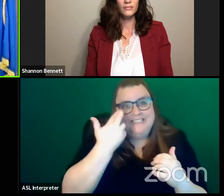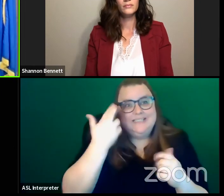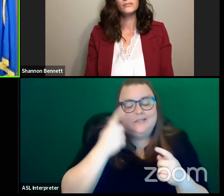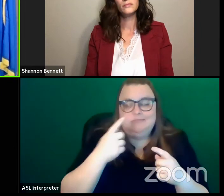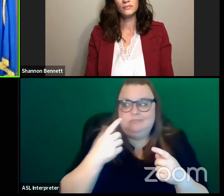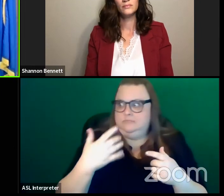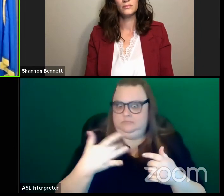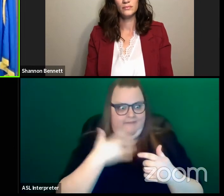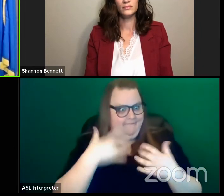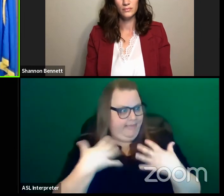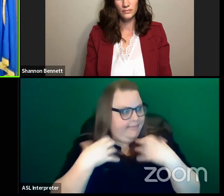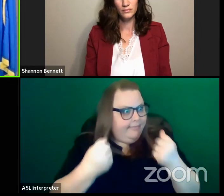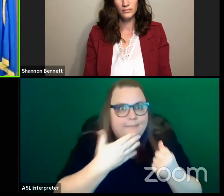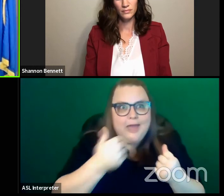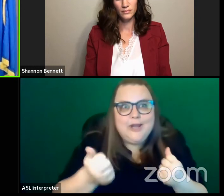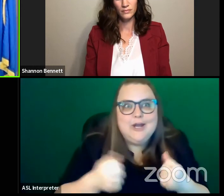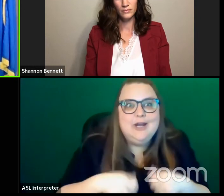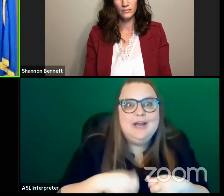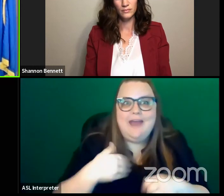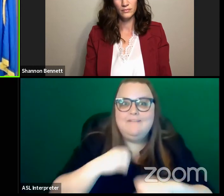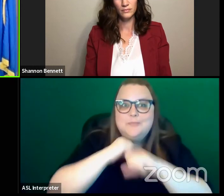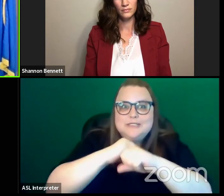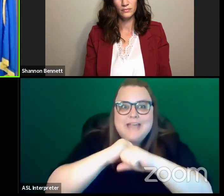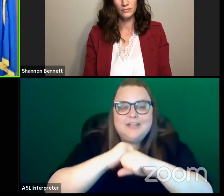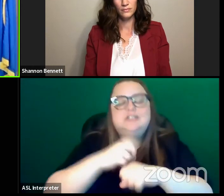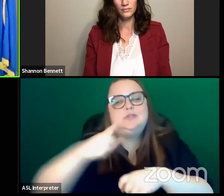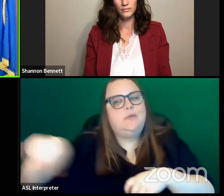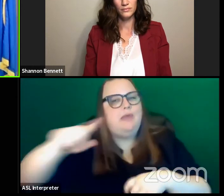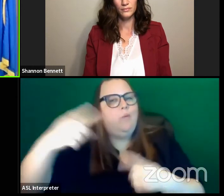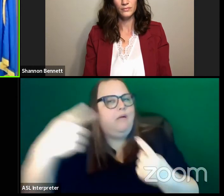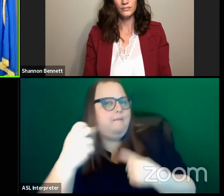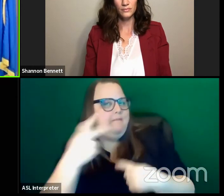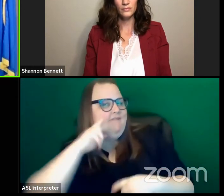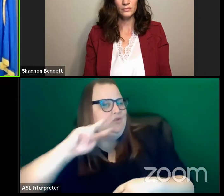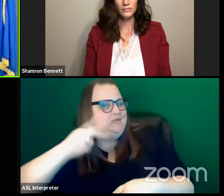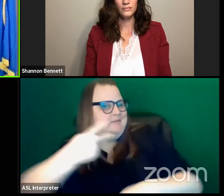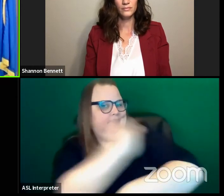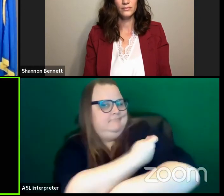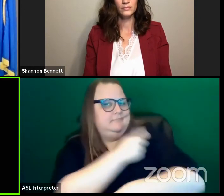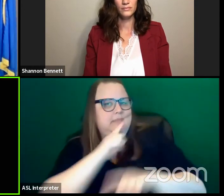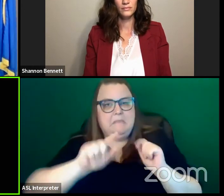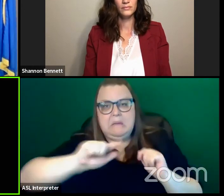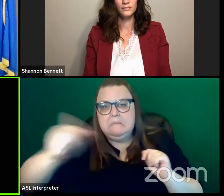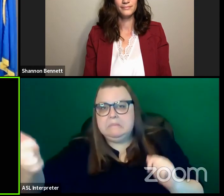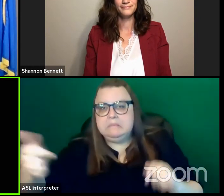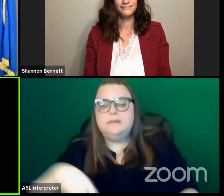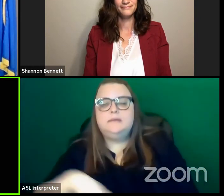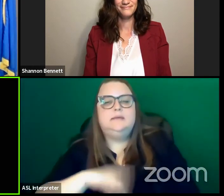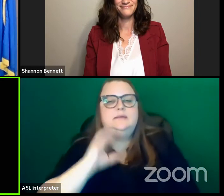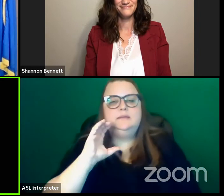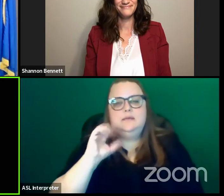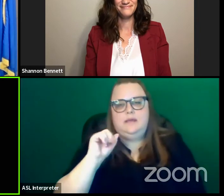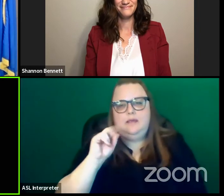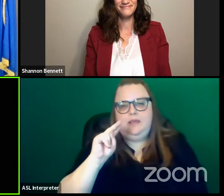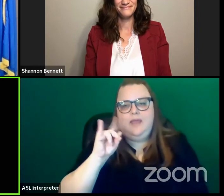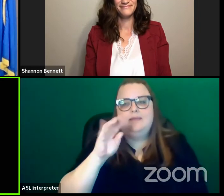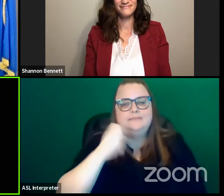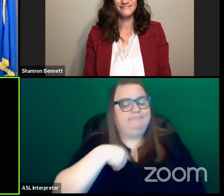and to have that protection, so they will come and get the second dose. But Shannon or Candace, go ahead. Yes, thank you, Governor. Very much agree with